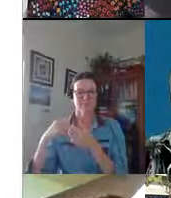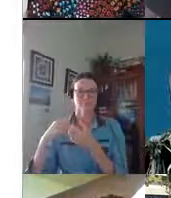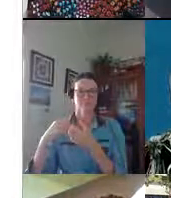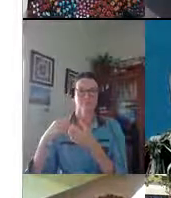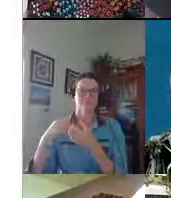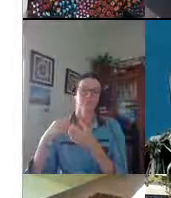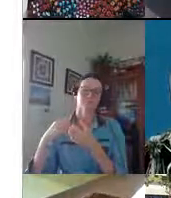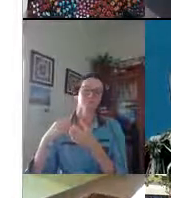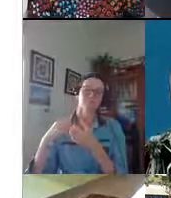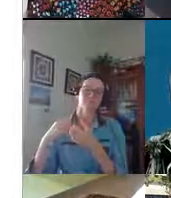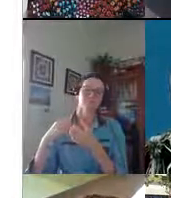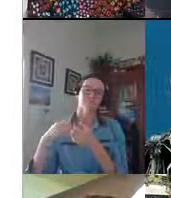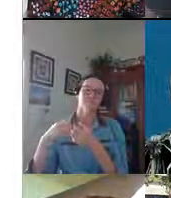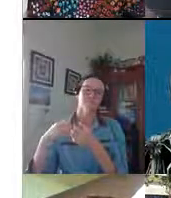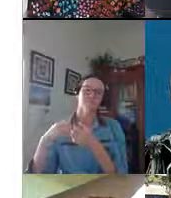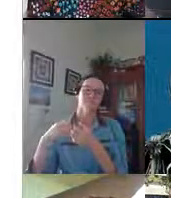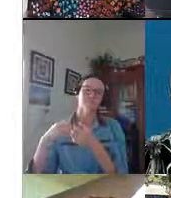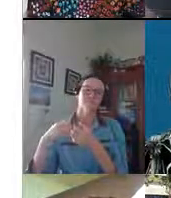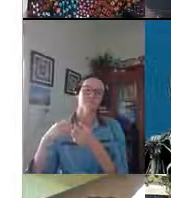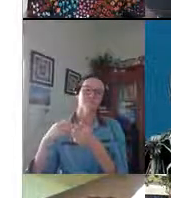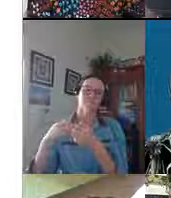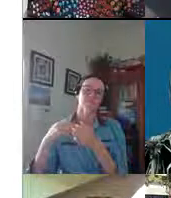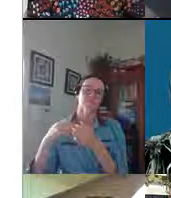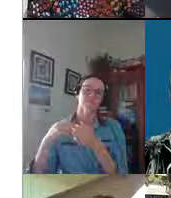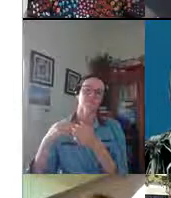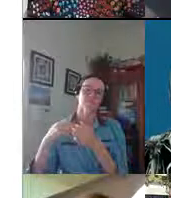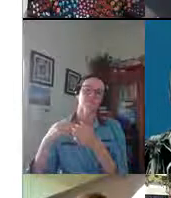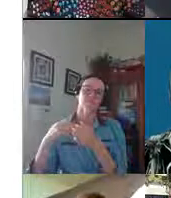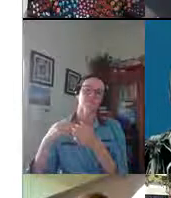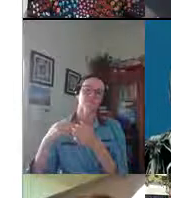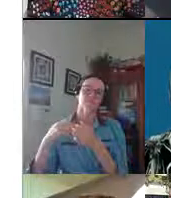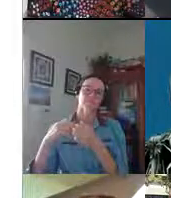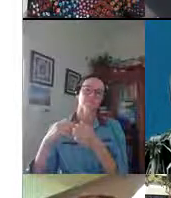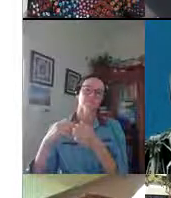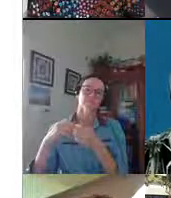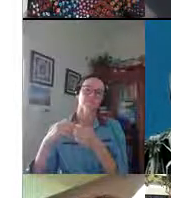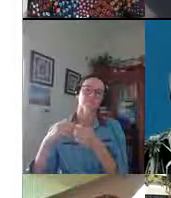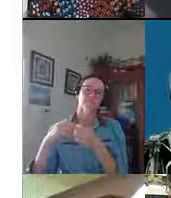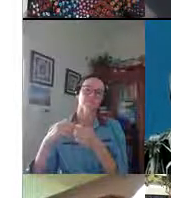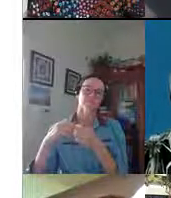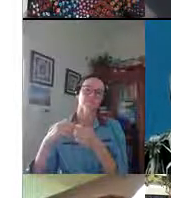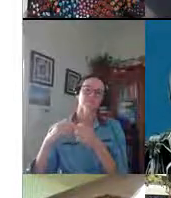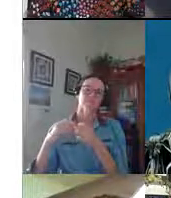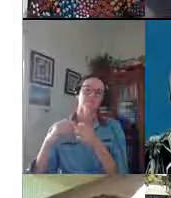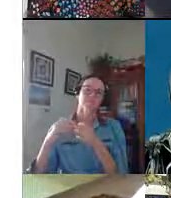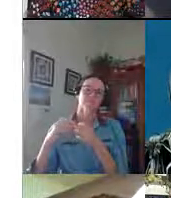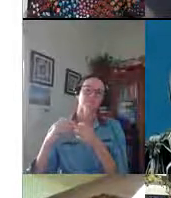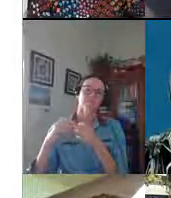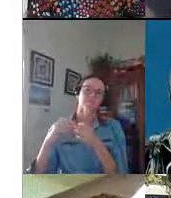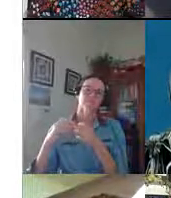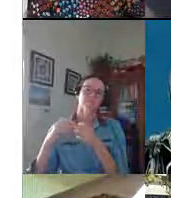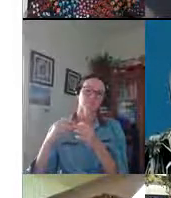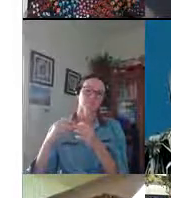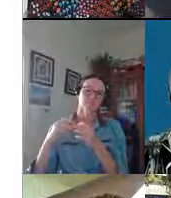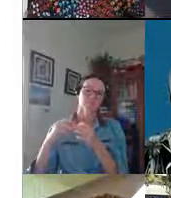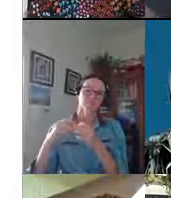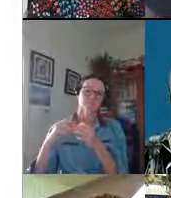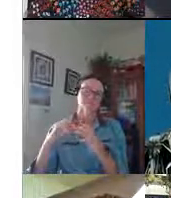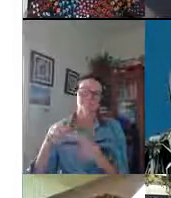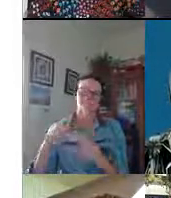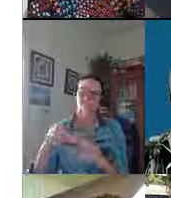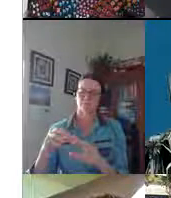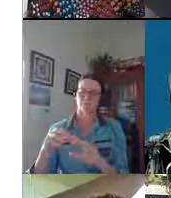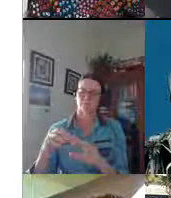farm. We went for an anchor host or a hybrid model. So essentially the town there, what's particularly interesting is the town has taken